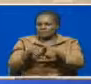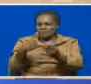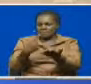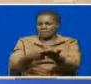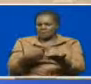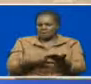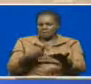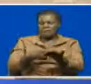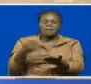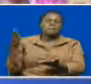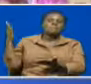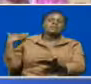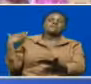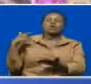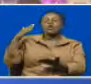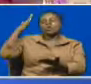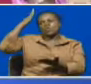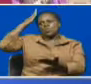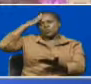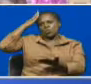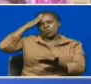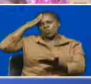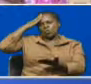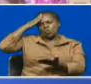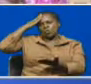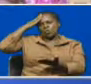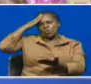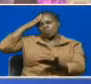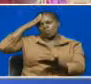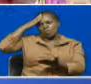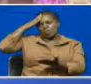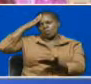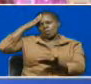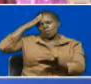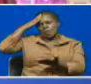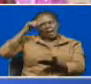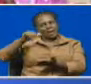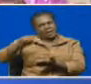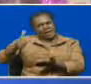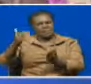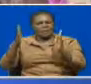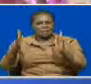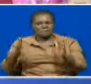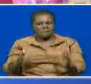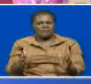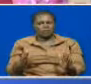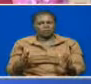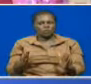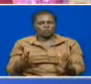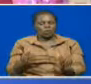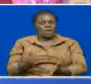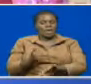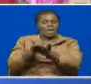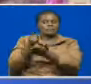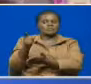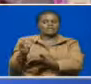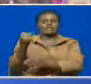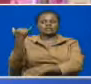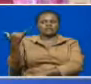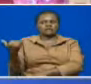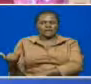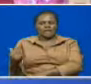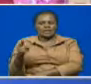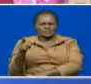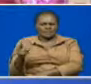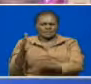on, we know that there has to be someone who takes care of this child, and